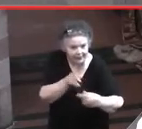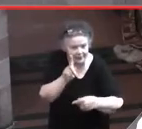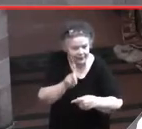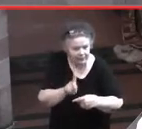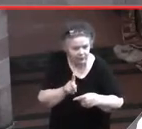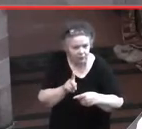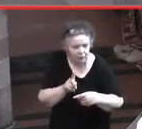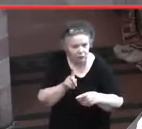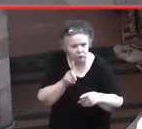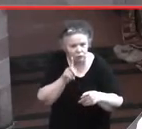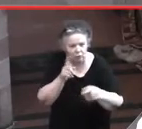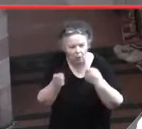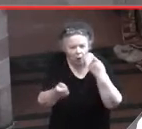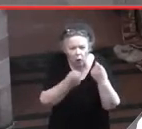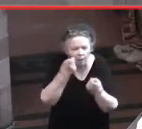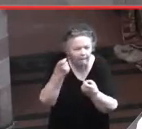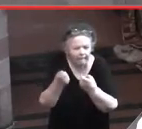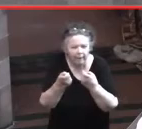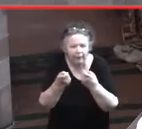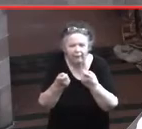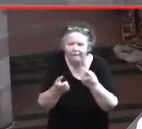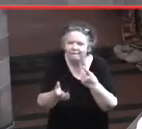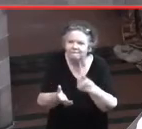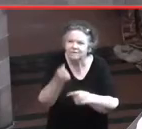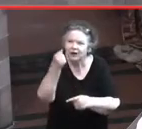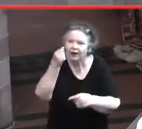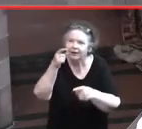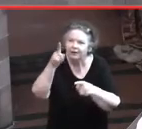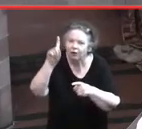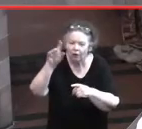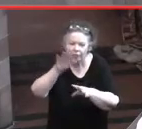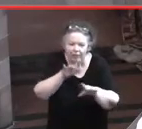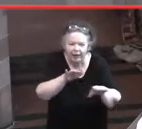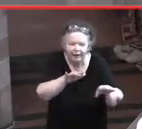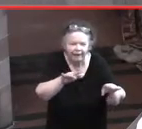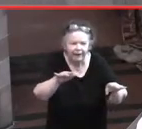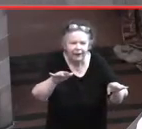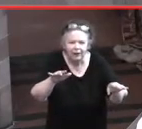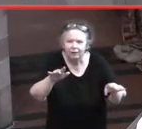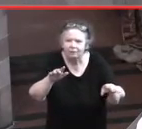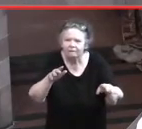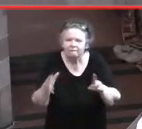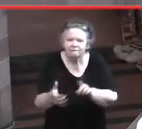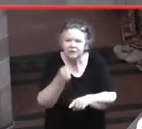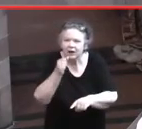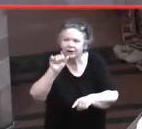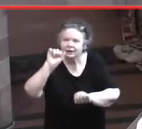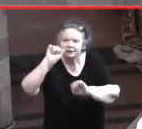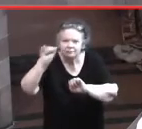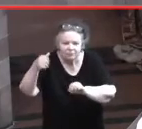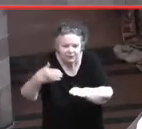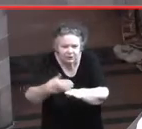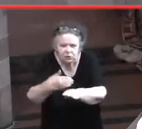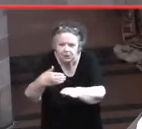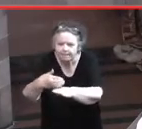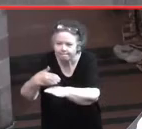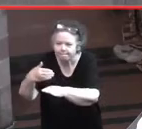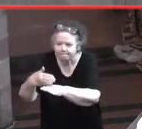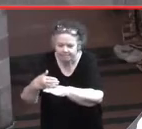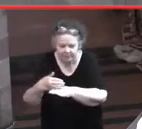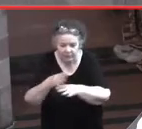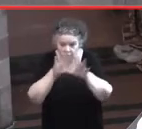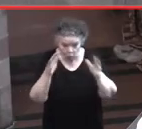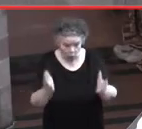look, discover where God is and what God is about in the world and in